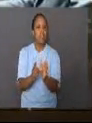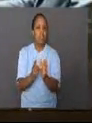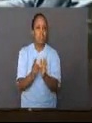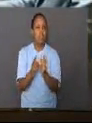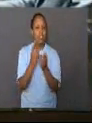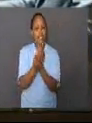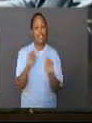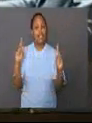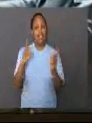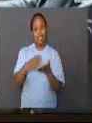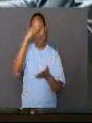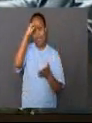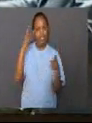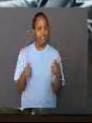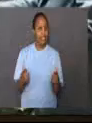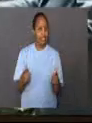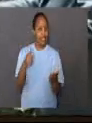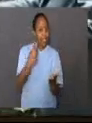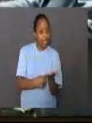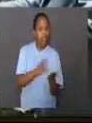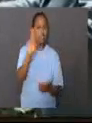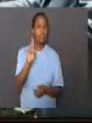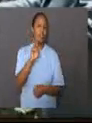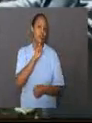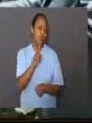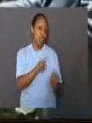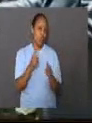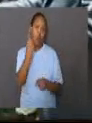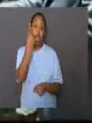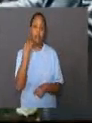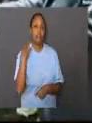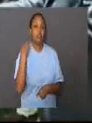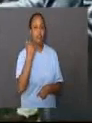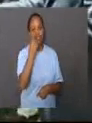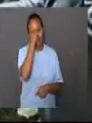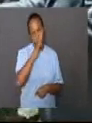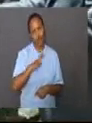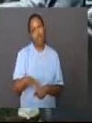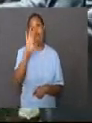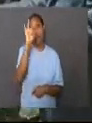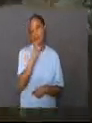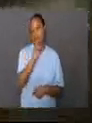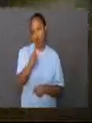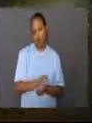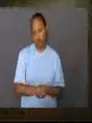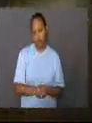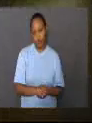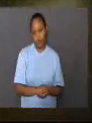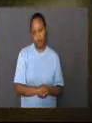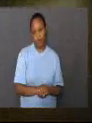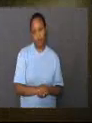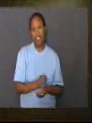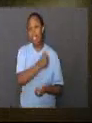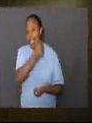a scholarship is a benefit that a single individual enjoys.